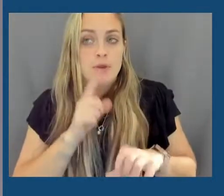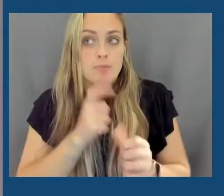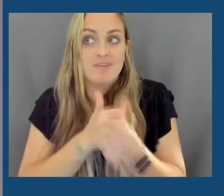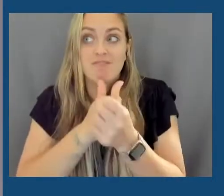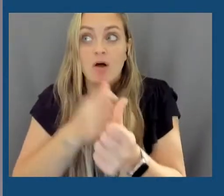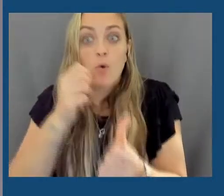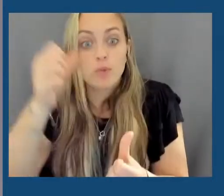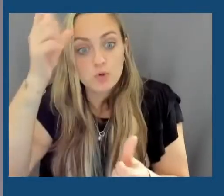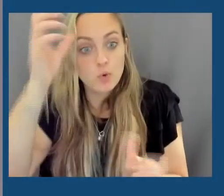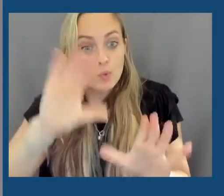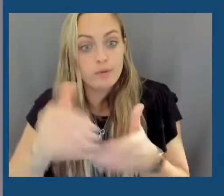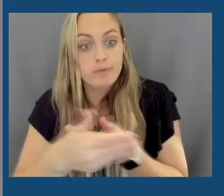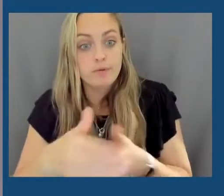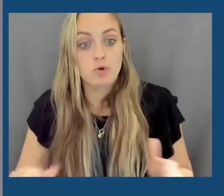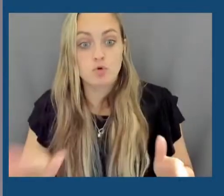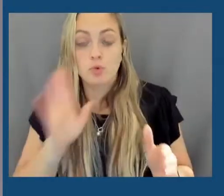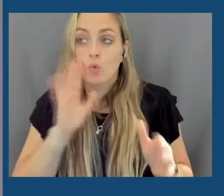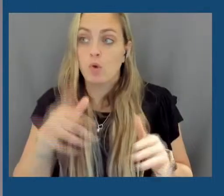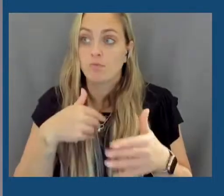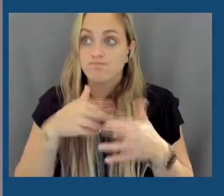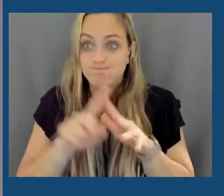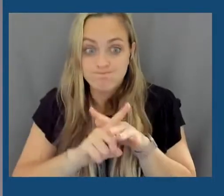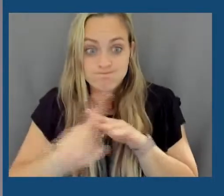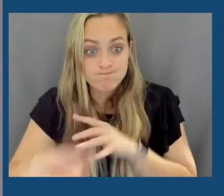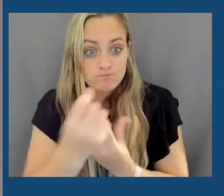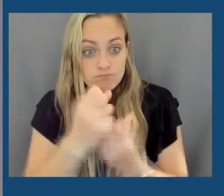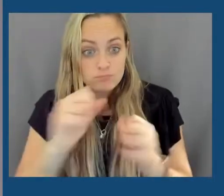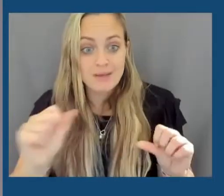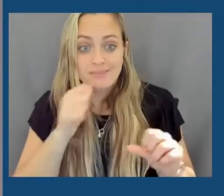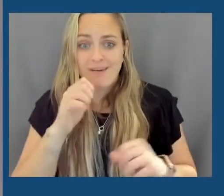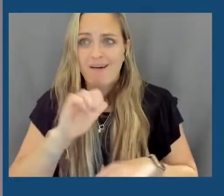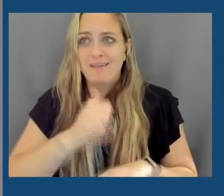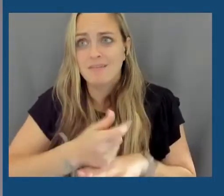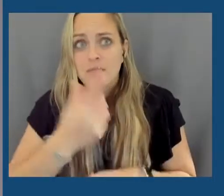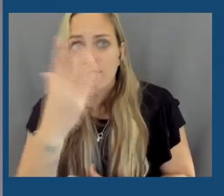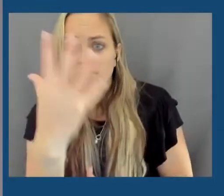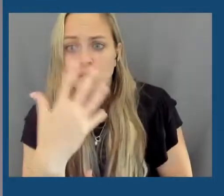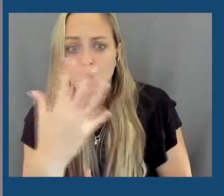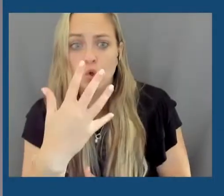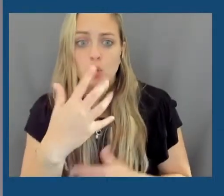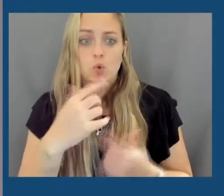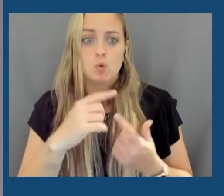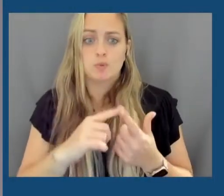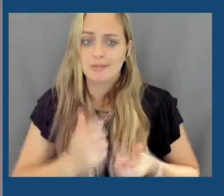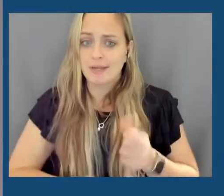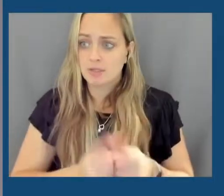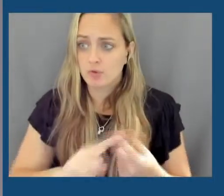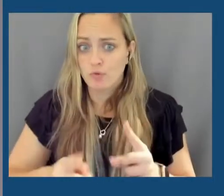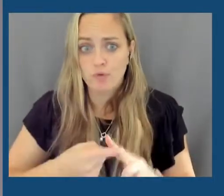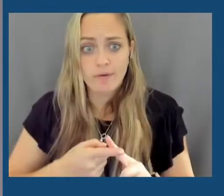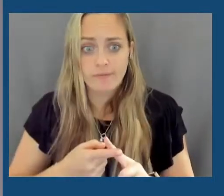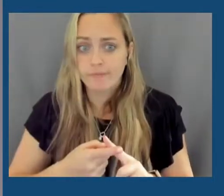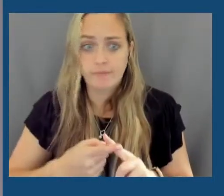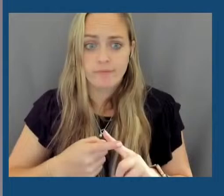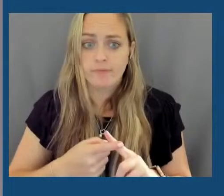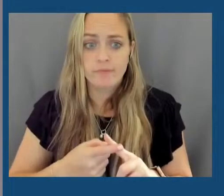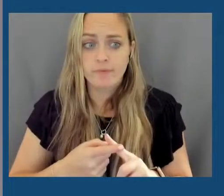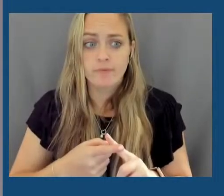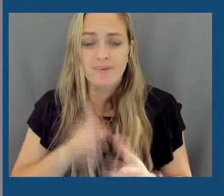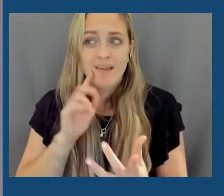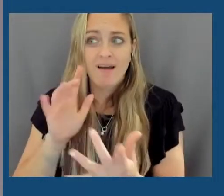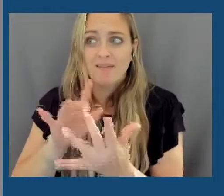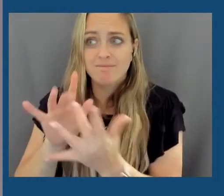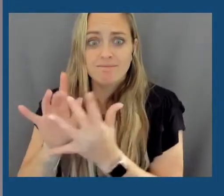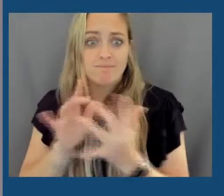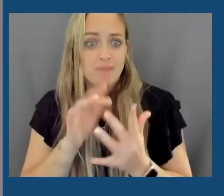in the classroom who get them to safety, not creating videos, not texting their friends, not reaching out to